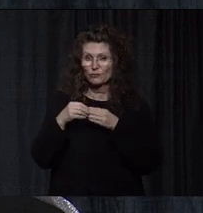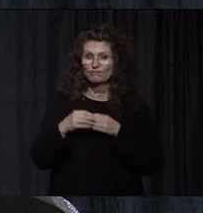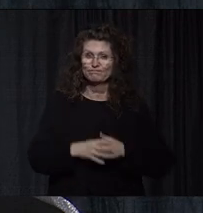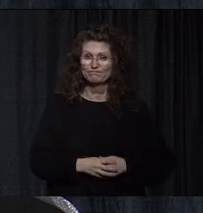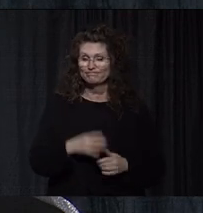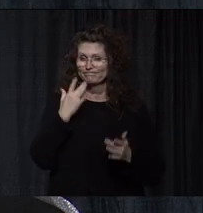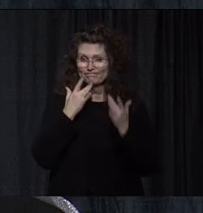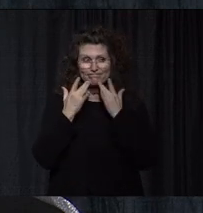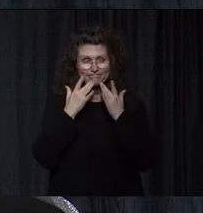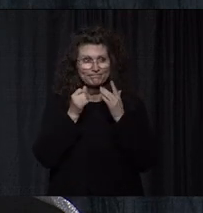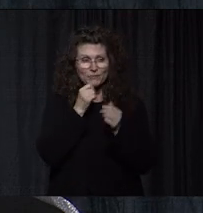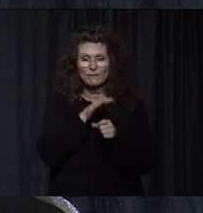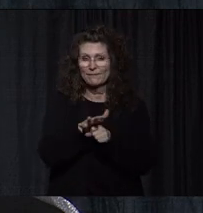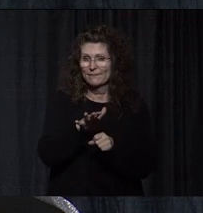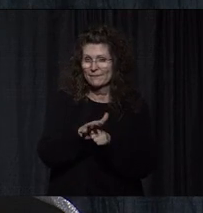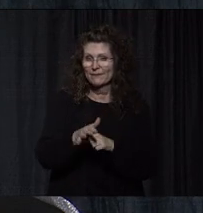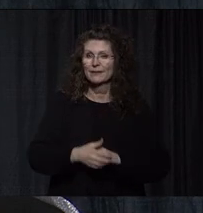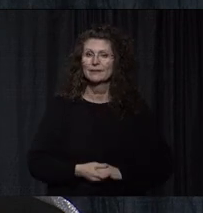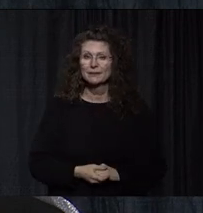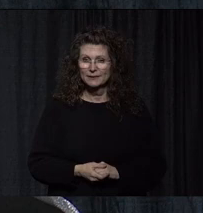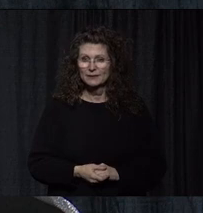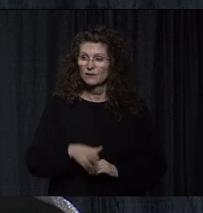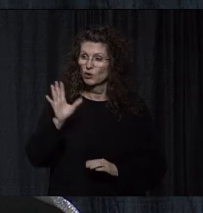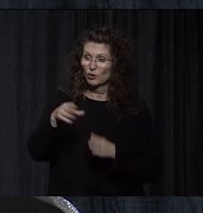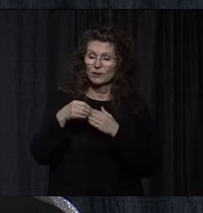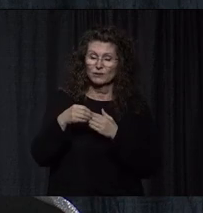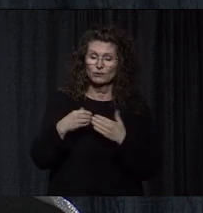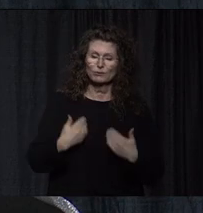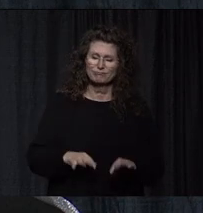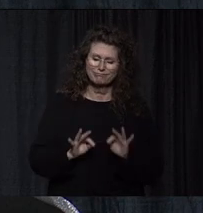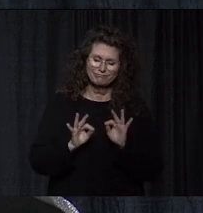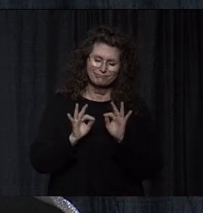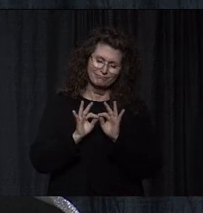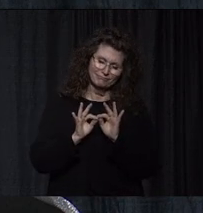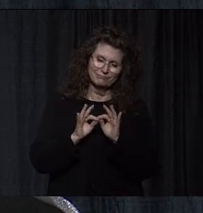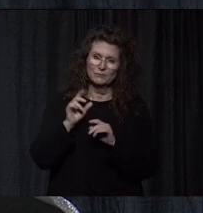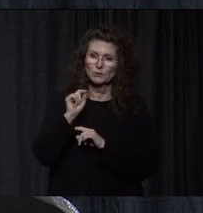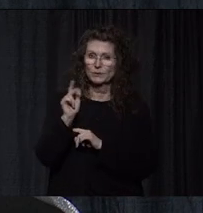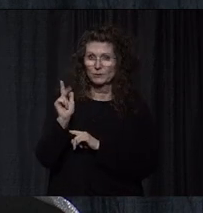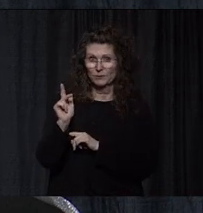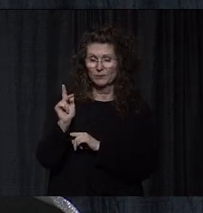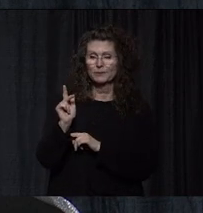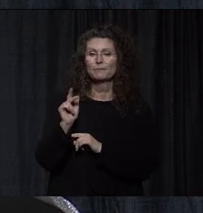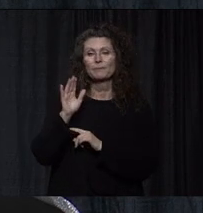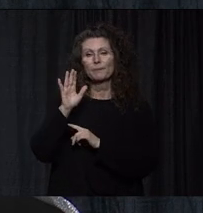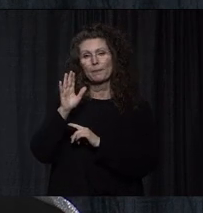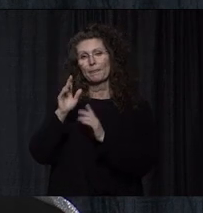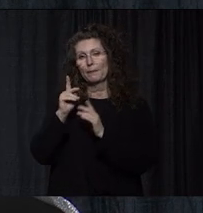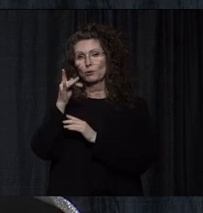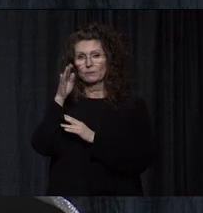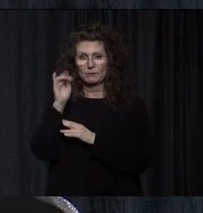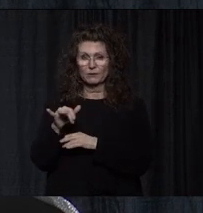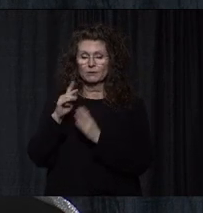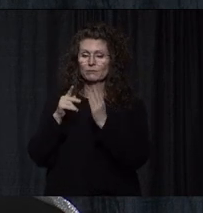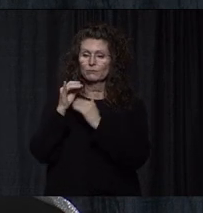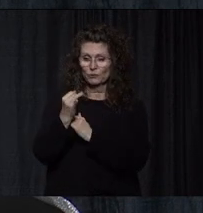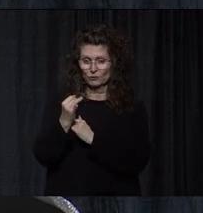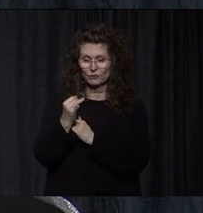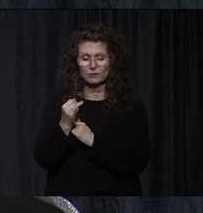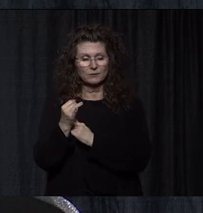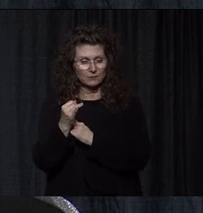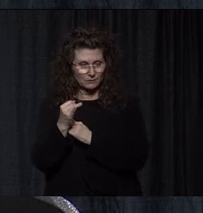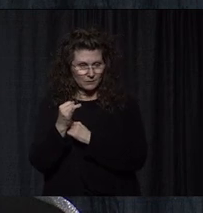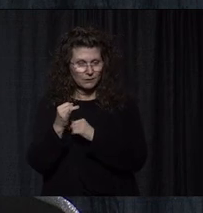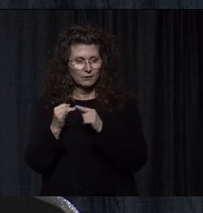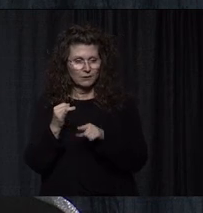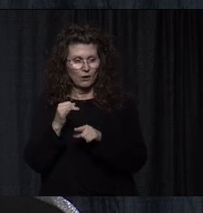work on leadership truly is important. In 2023, Prosperity Project's third annual report card